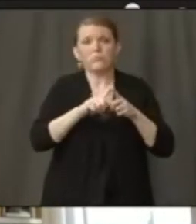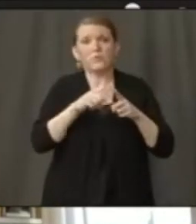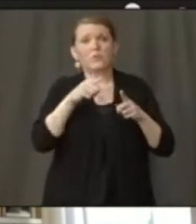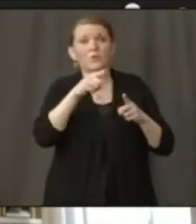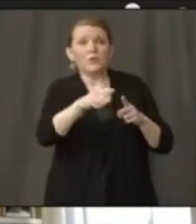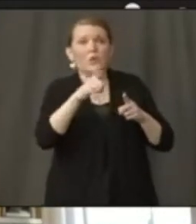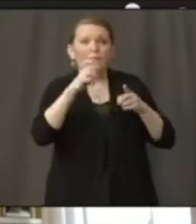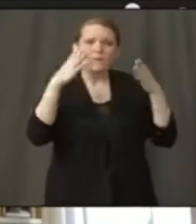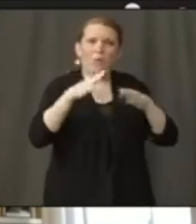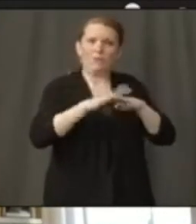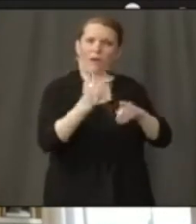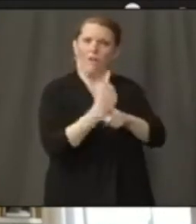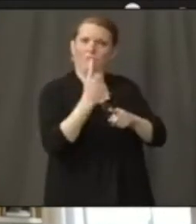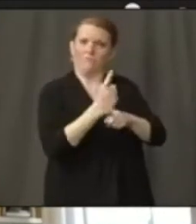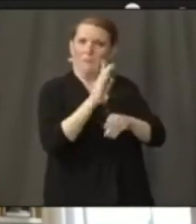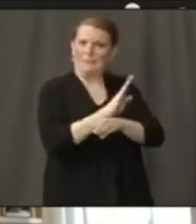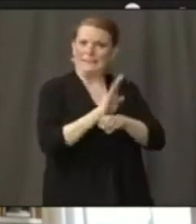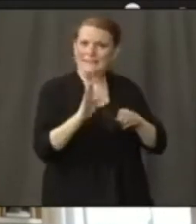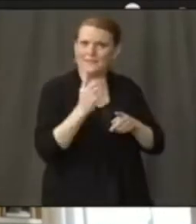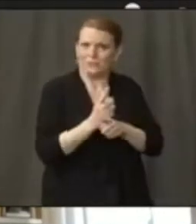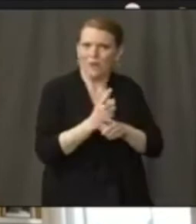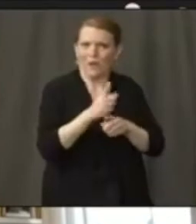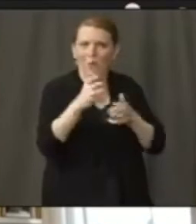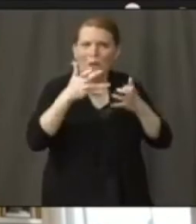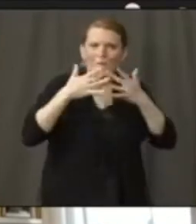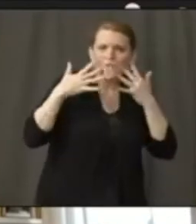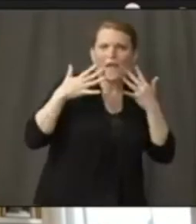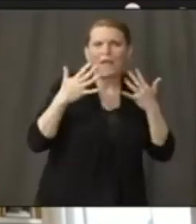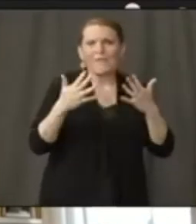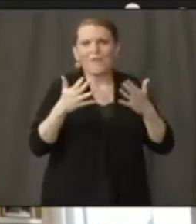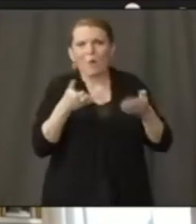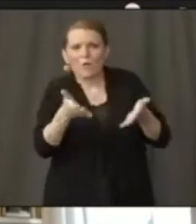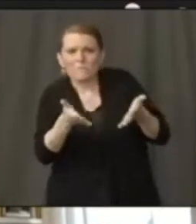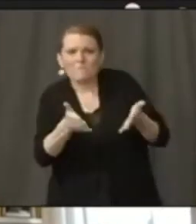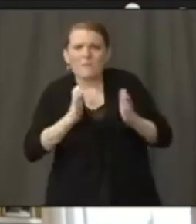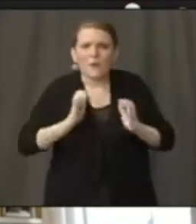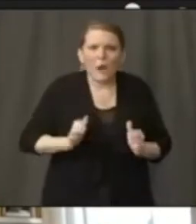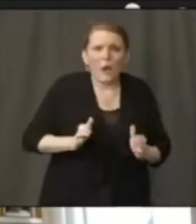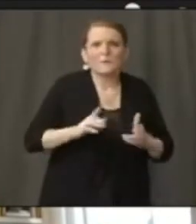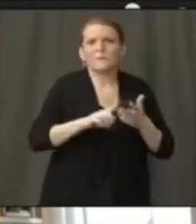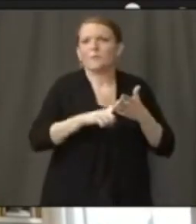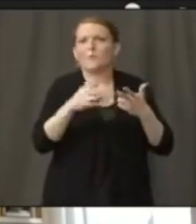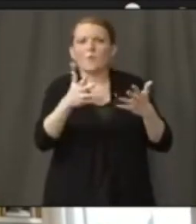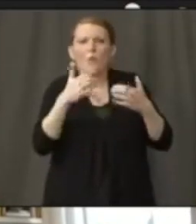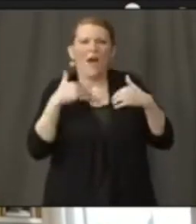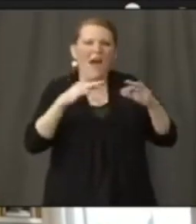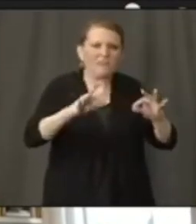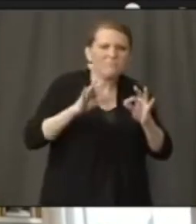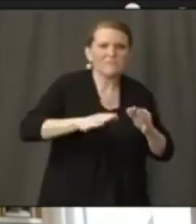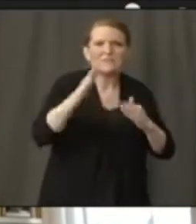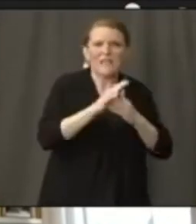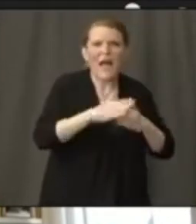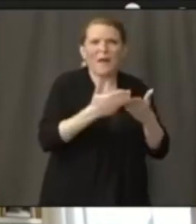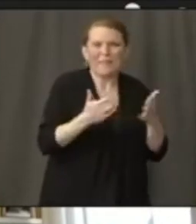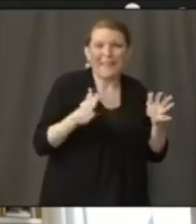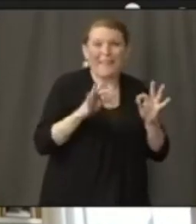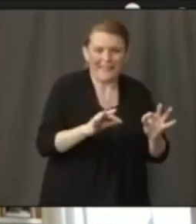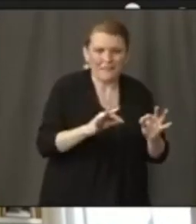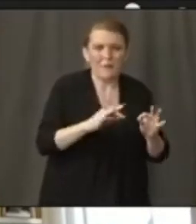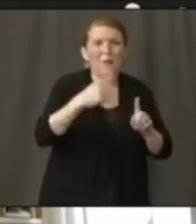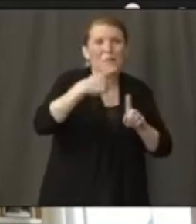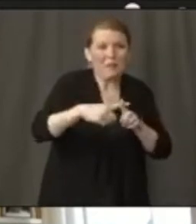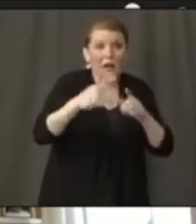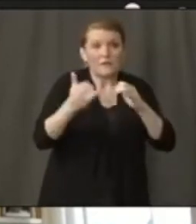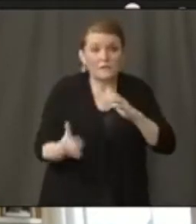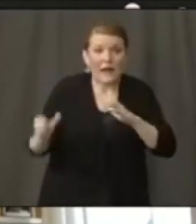cleanliness, and great products, now we also have to become extremely concerned with how other customers are behaving in terms of their own